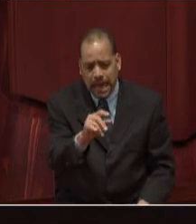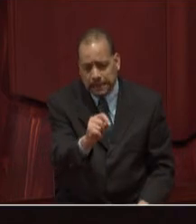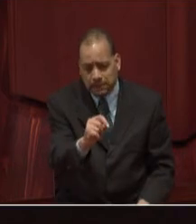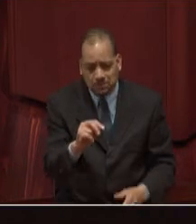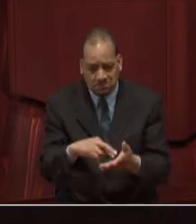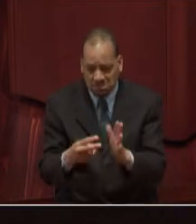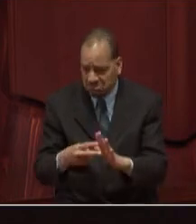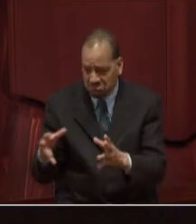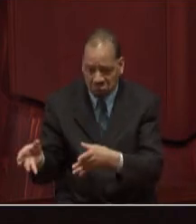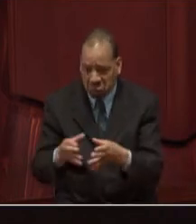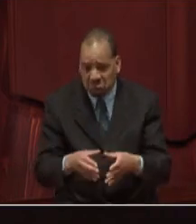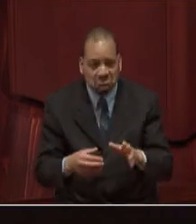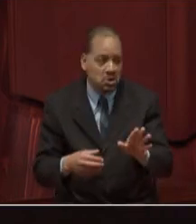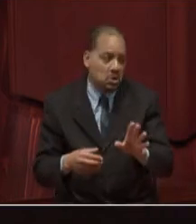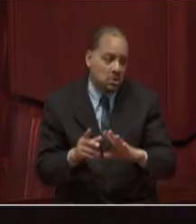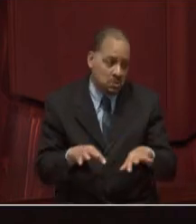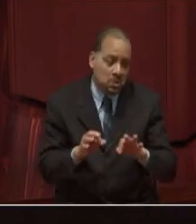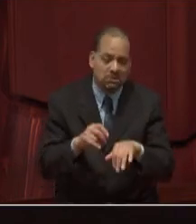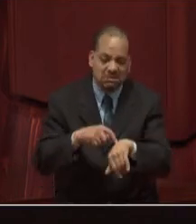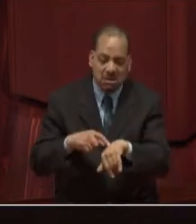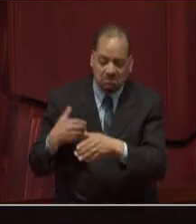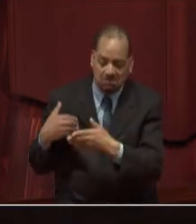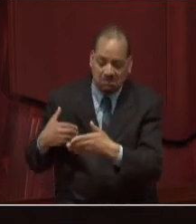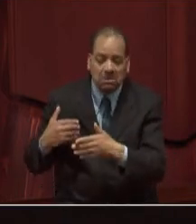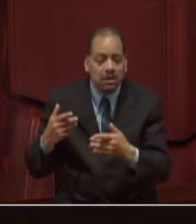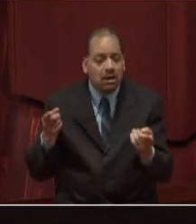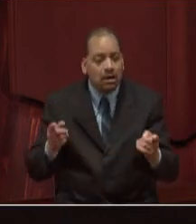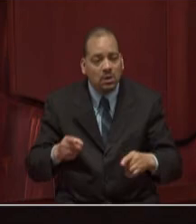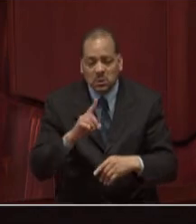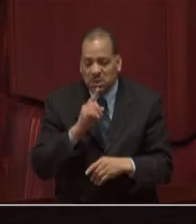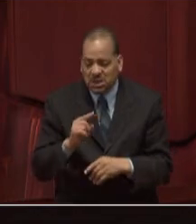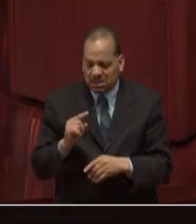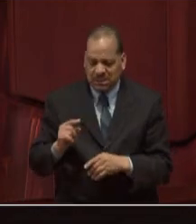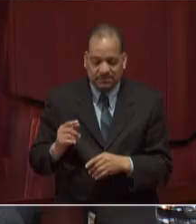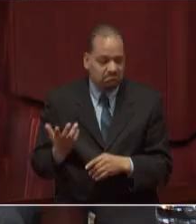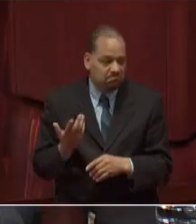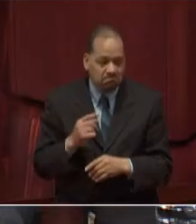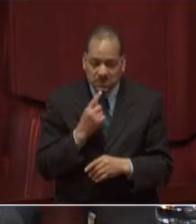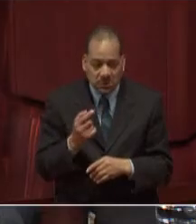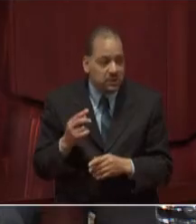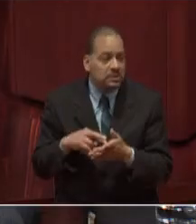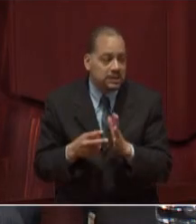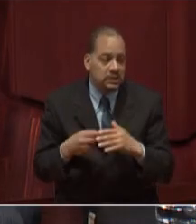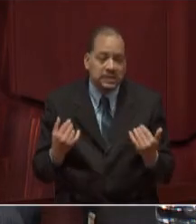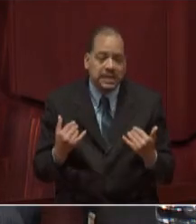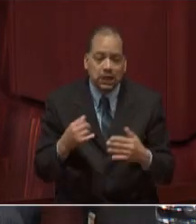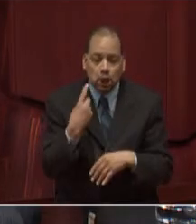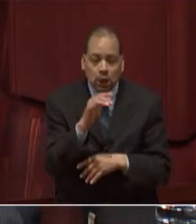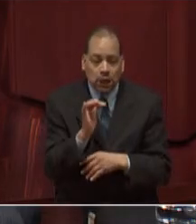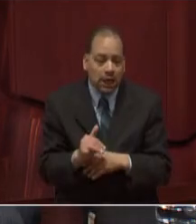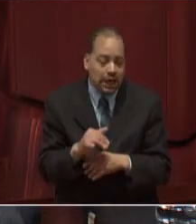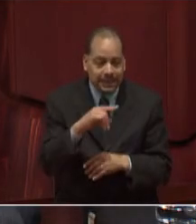and contentious periods that makes today's partisanship look like kindergarten.